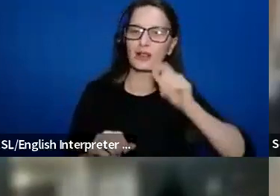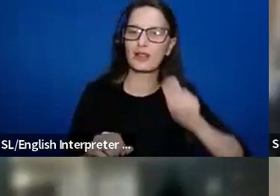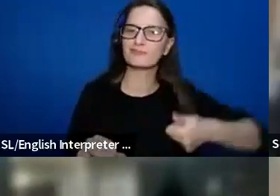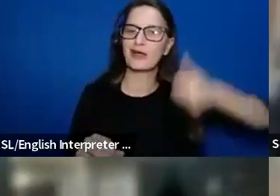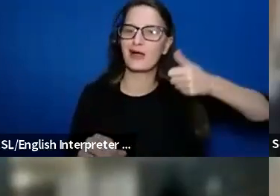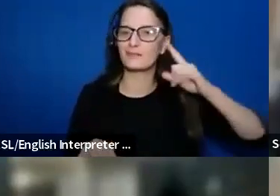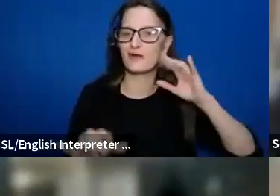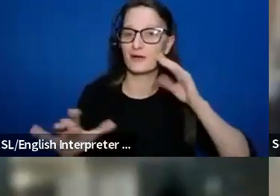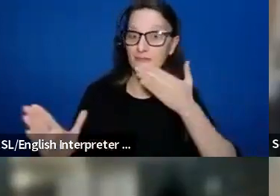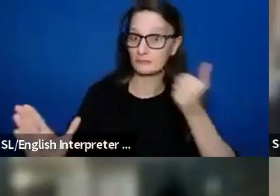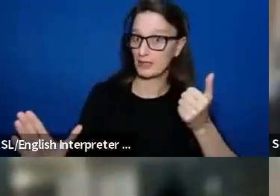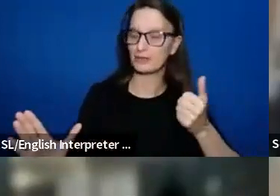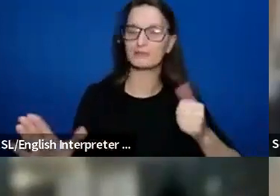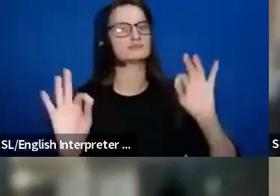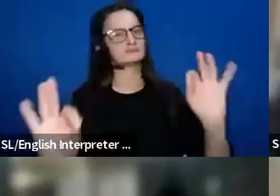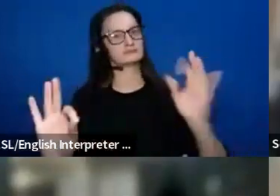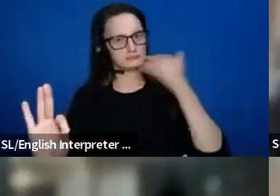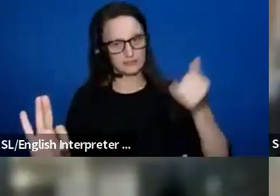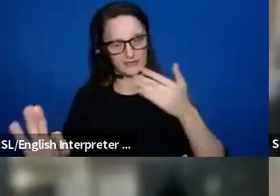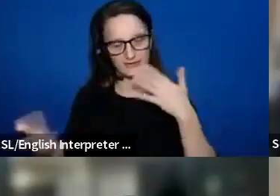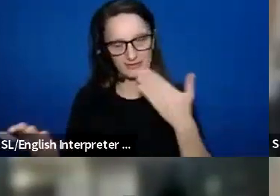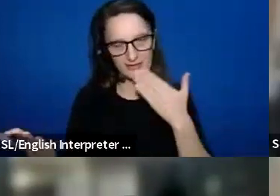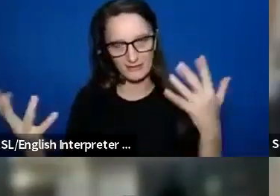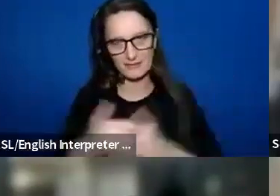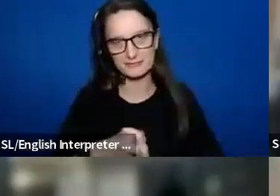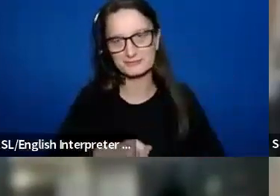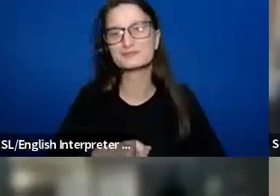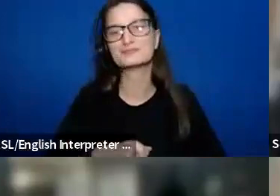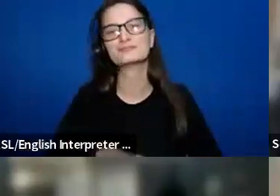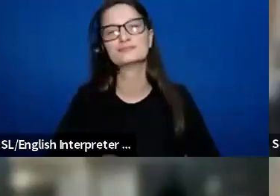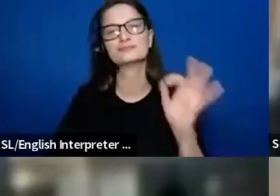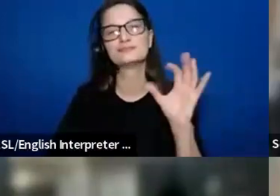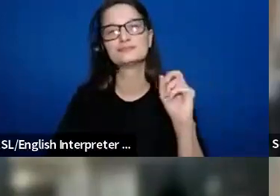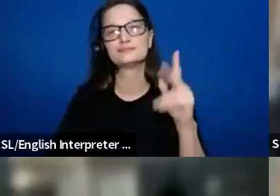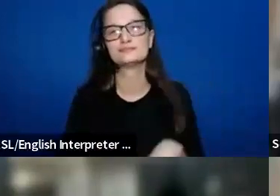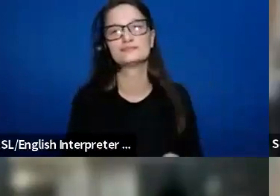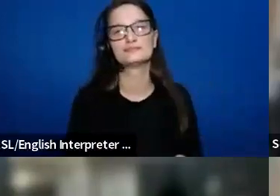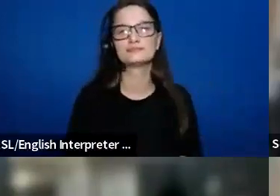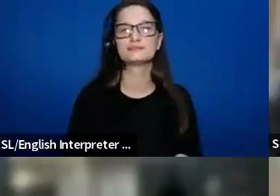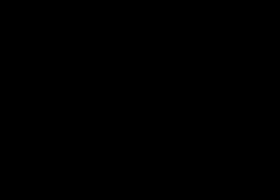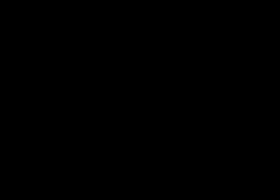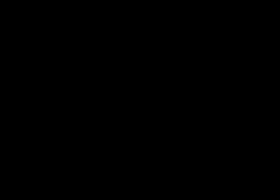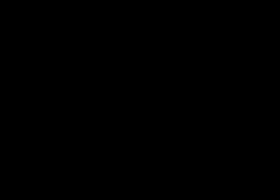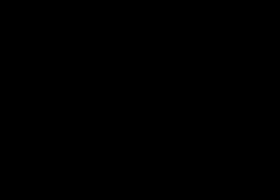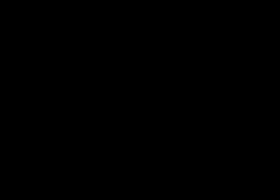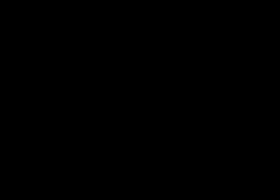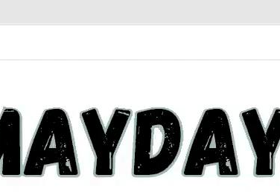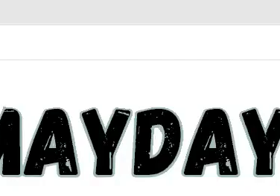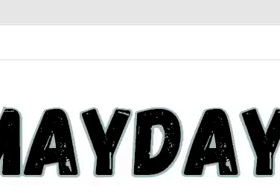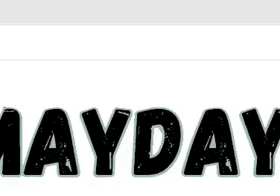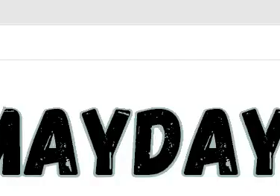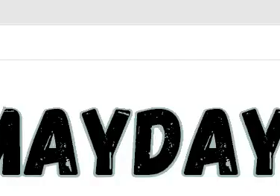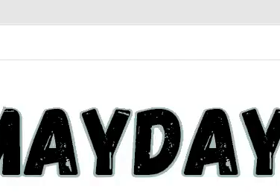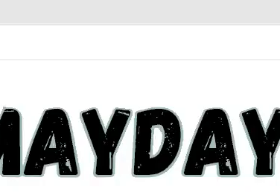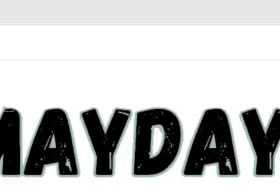Okay, is that better? That is perfect. Thank you very much. Okay, so next Tuesday, the 21st